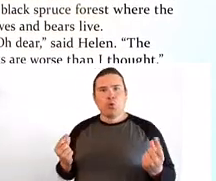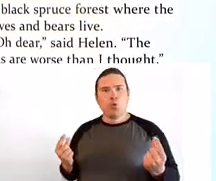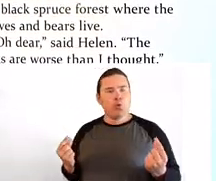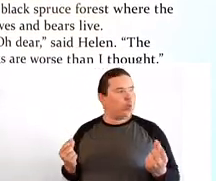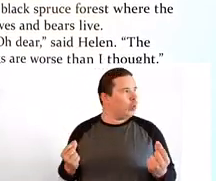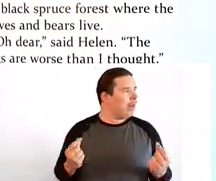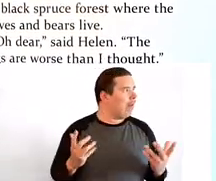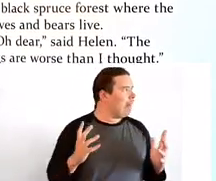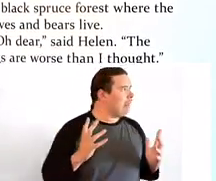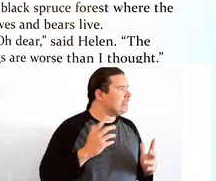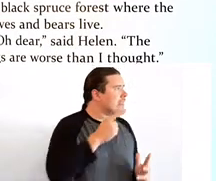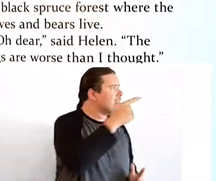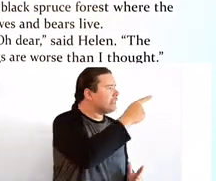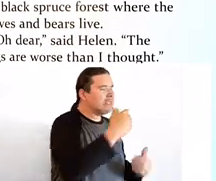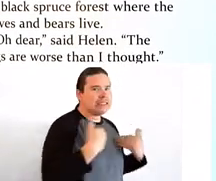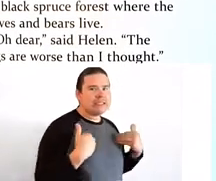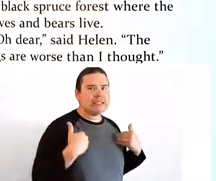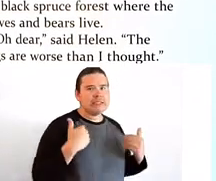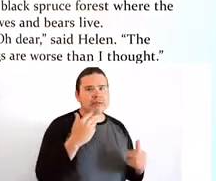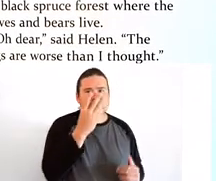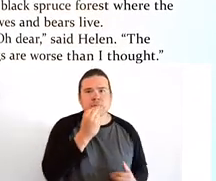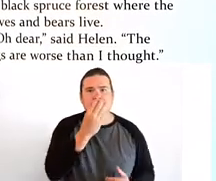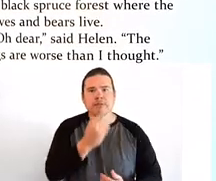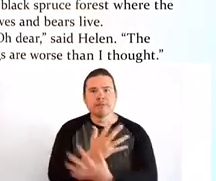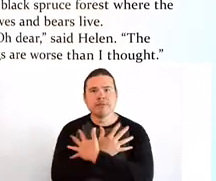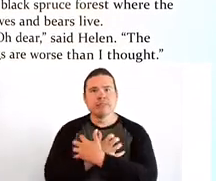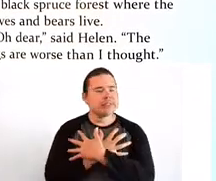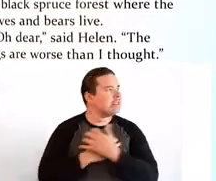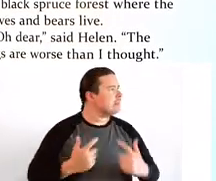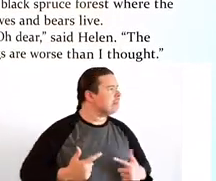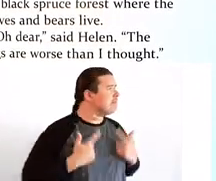"The bugs are worse than I thought."